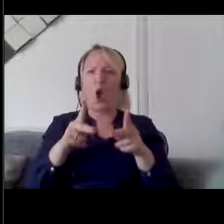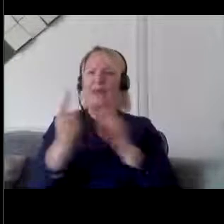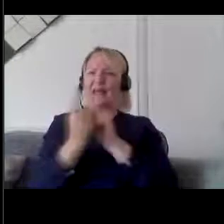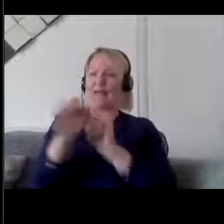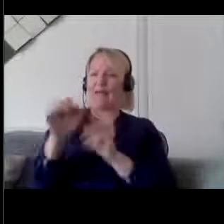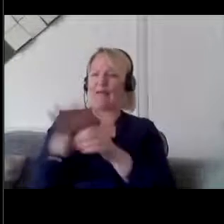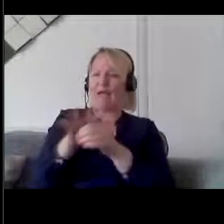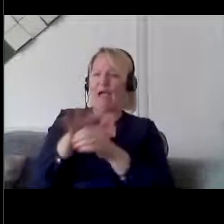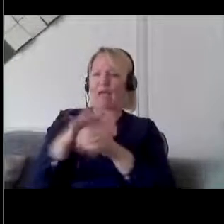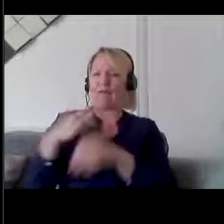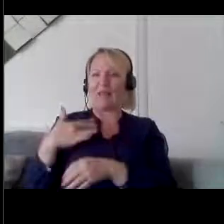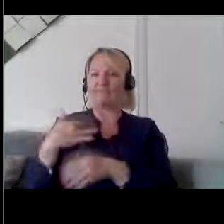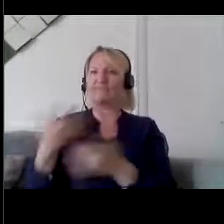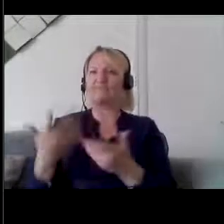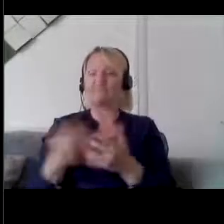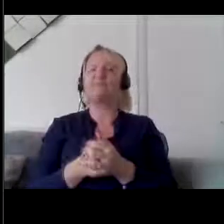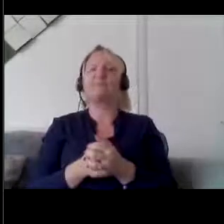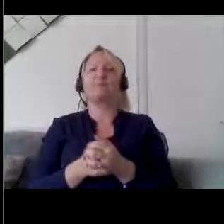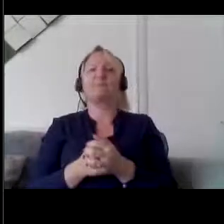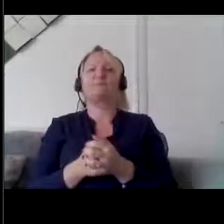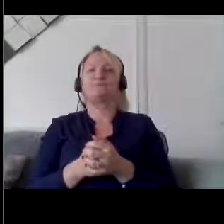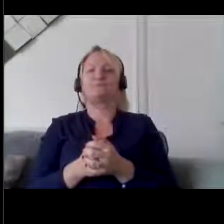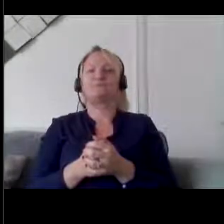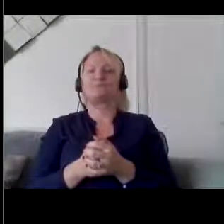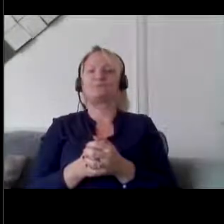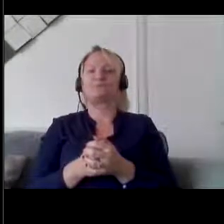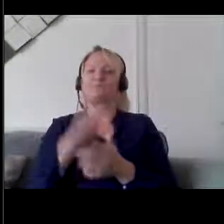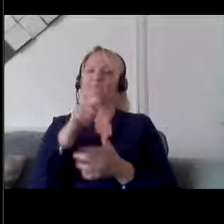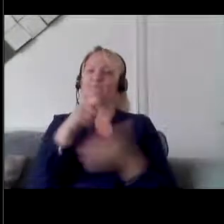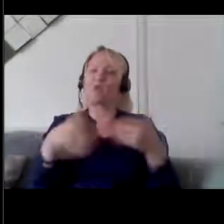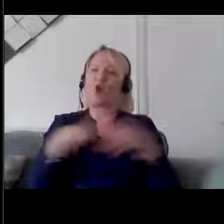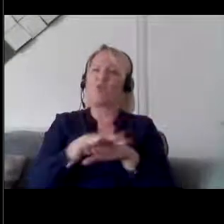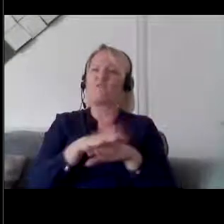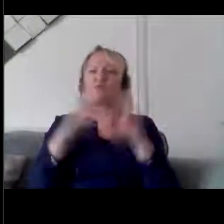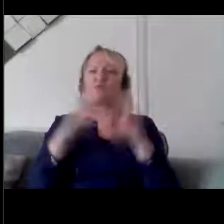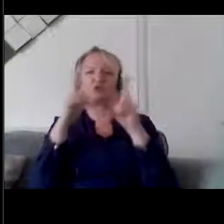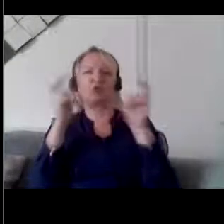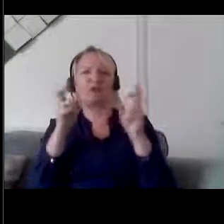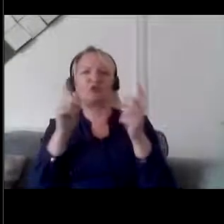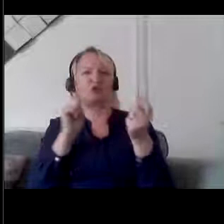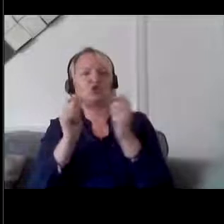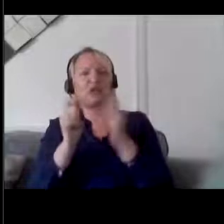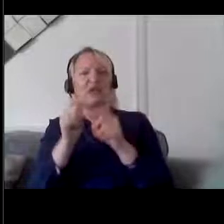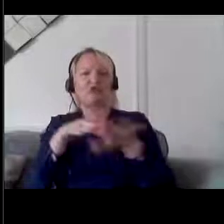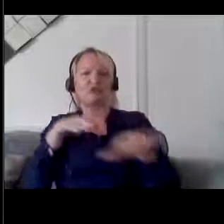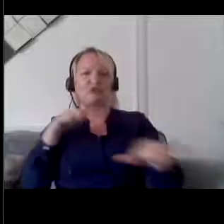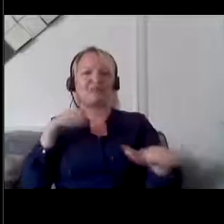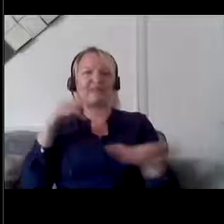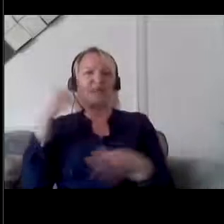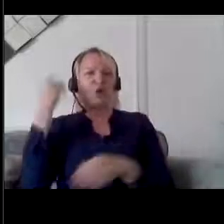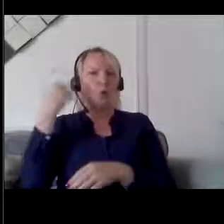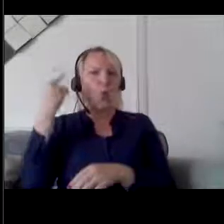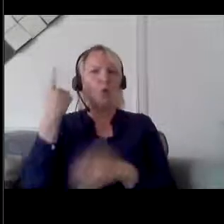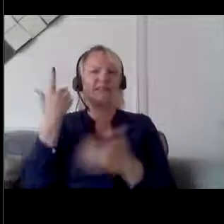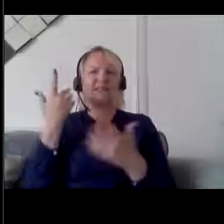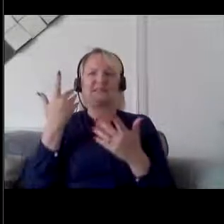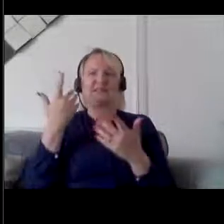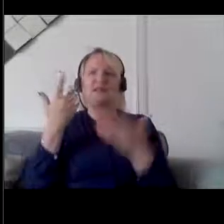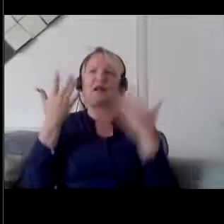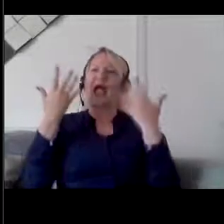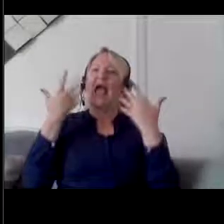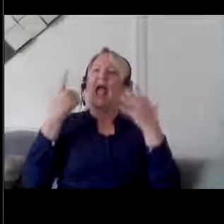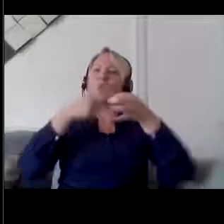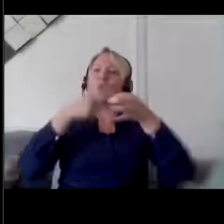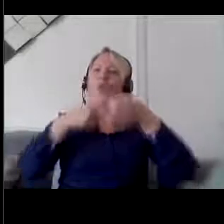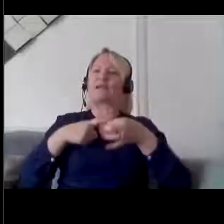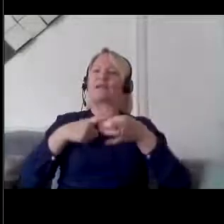its construction and operation. These cover topics such as changes to traffic, noise, and of course air quality.